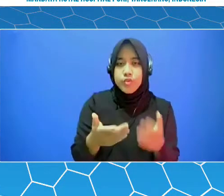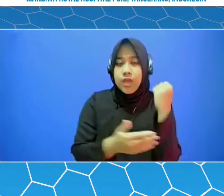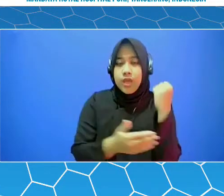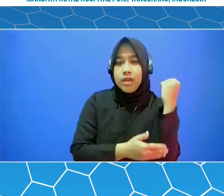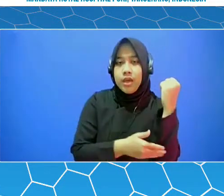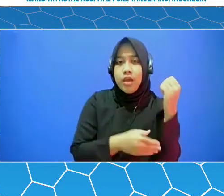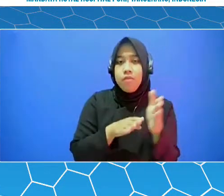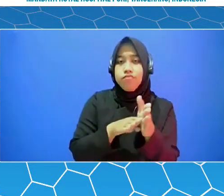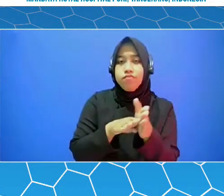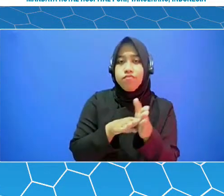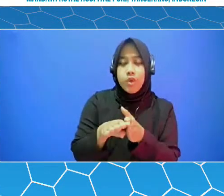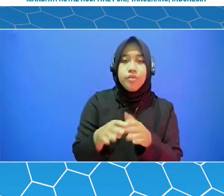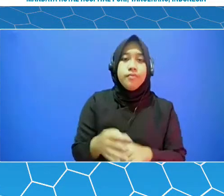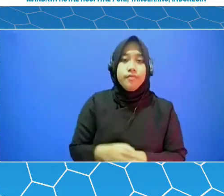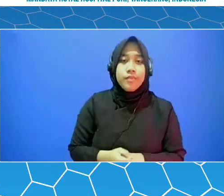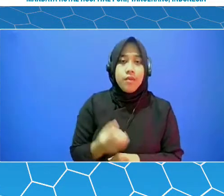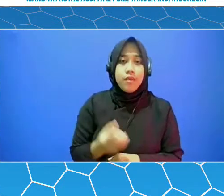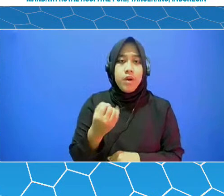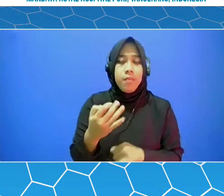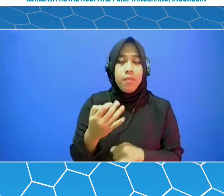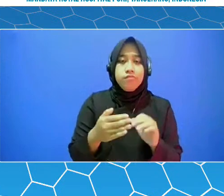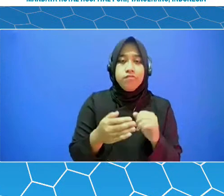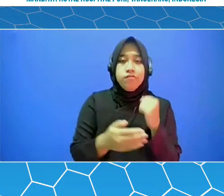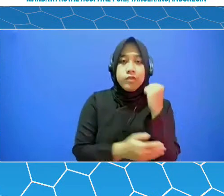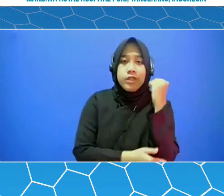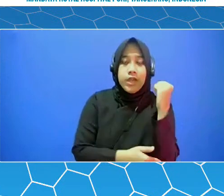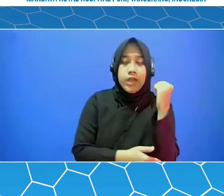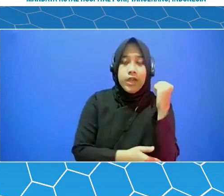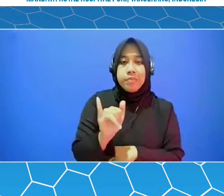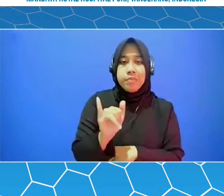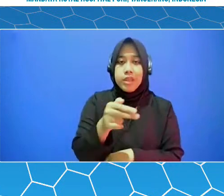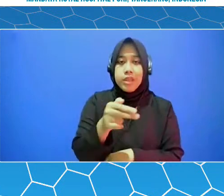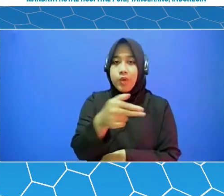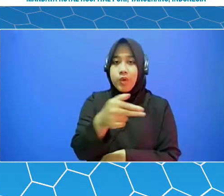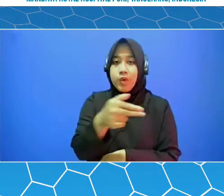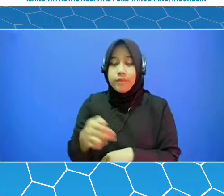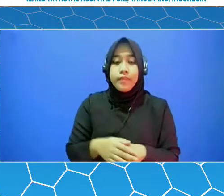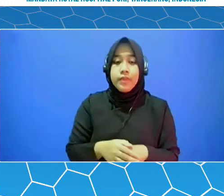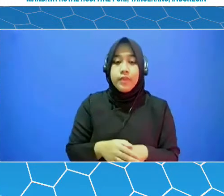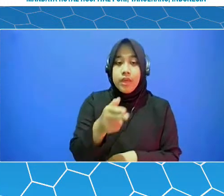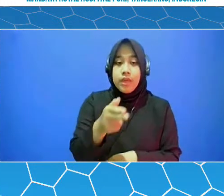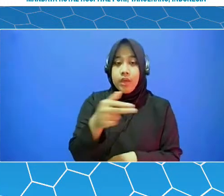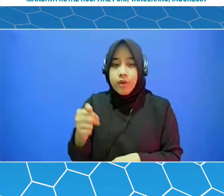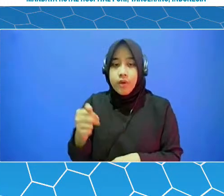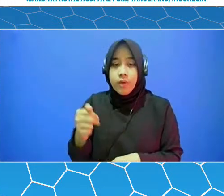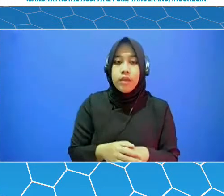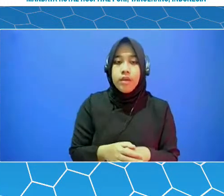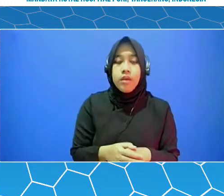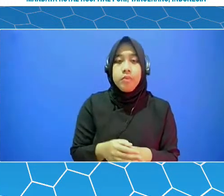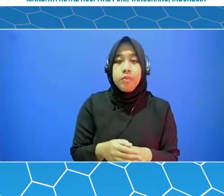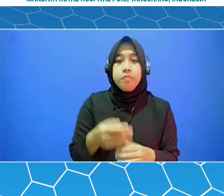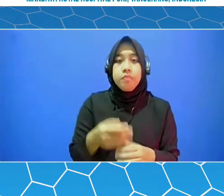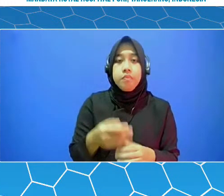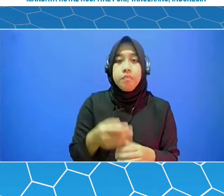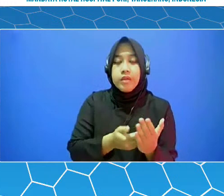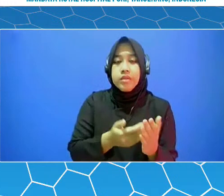Indonesia. Indonesia, as the lower middle income country, also followed this approach. Slide.